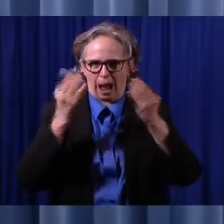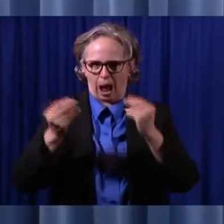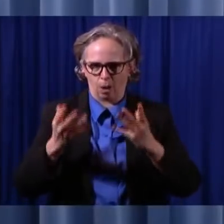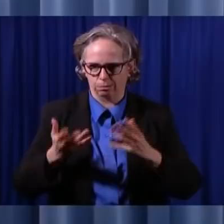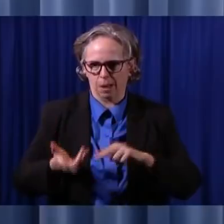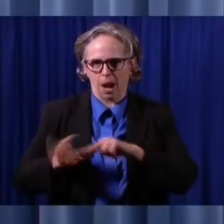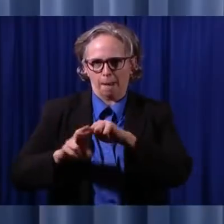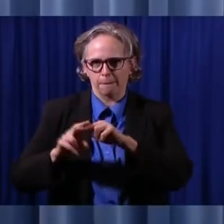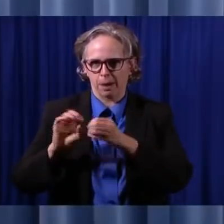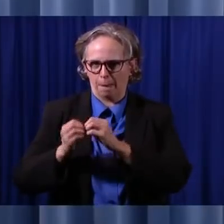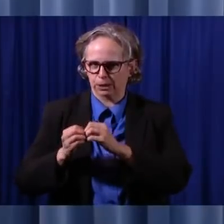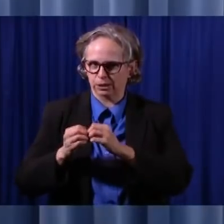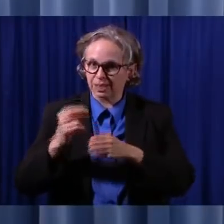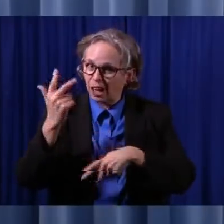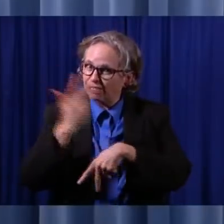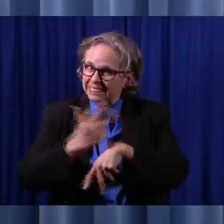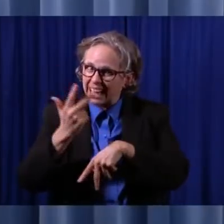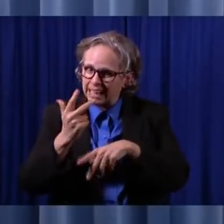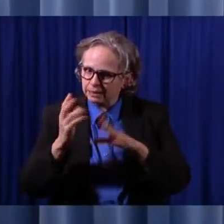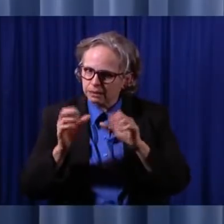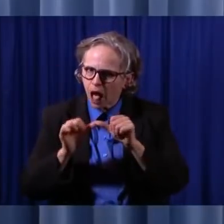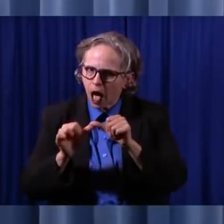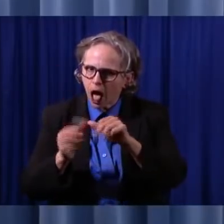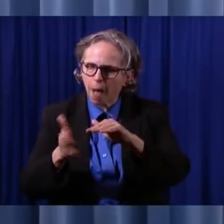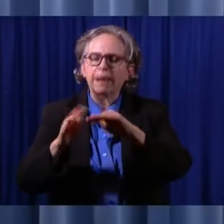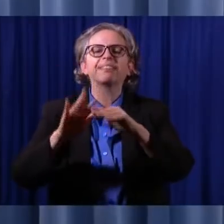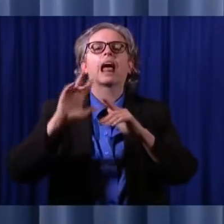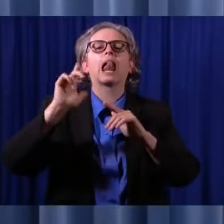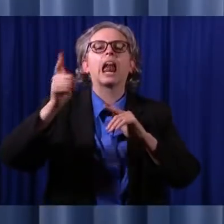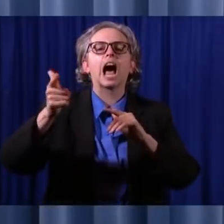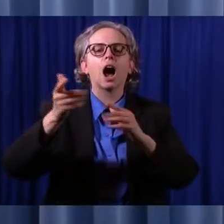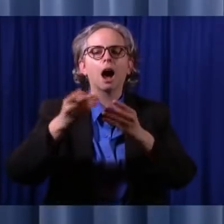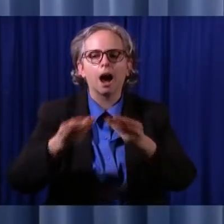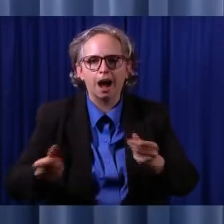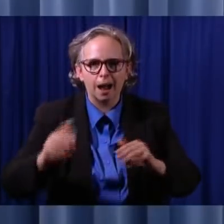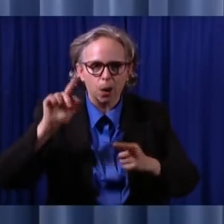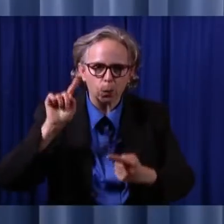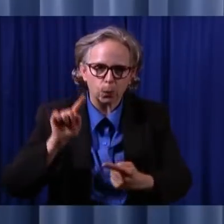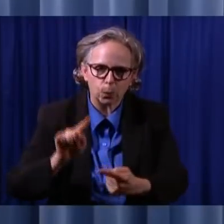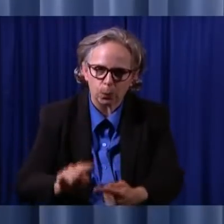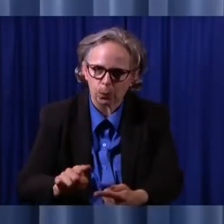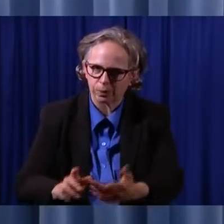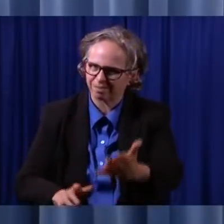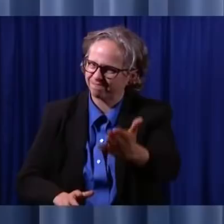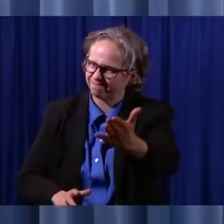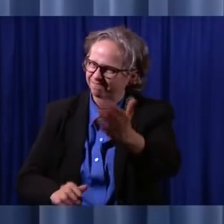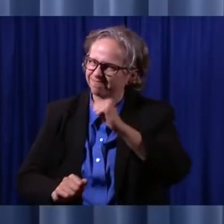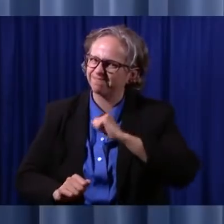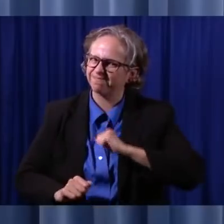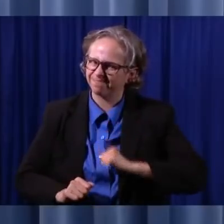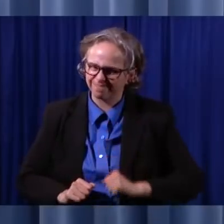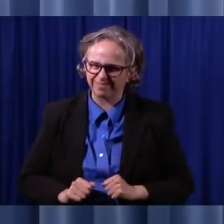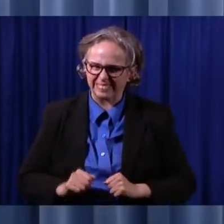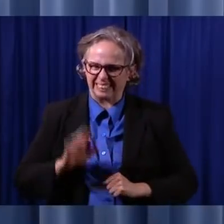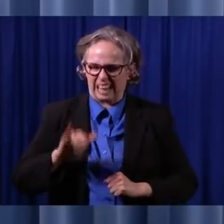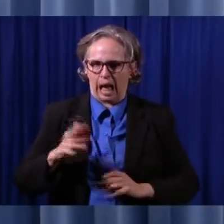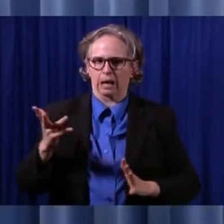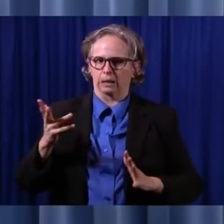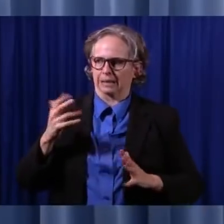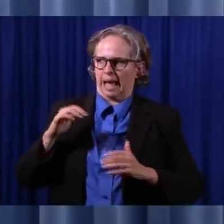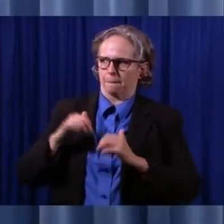days, and then they saw it go back down to that baseline. So those are what the numbers are today. Dr. Acton, you